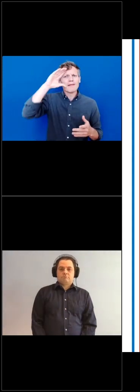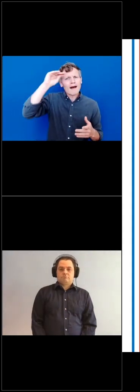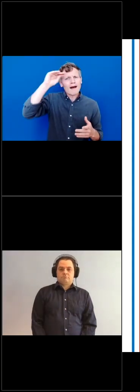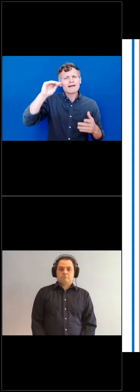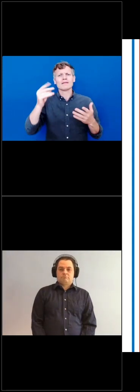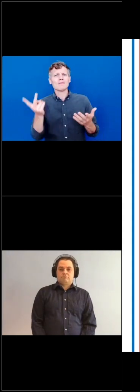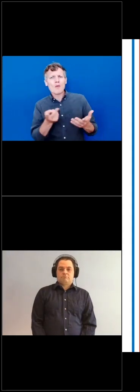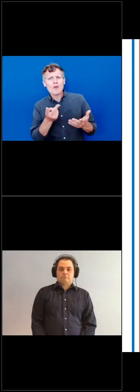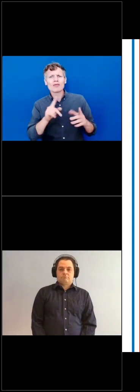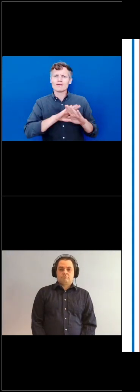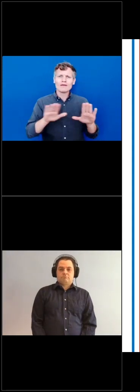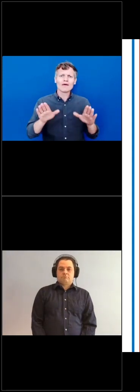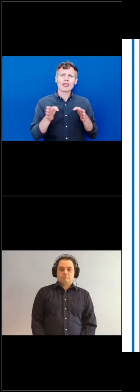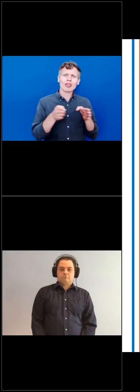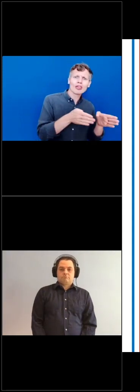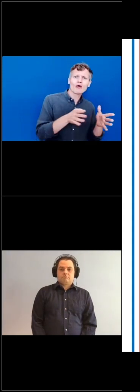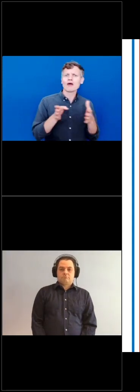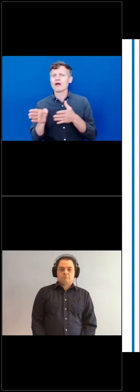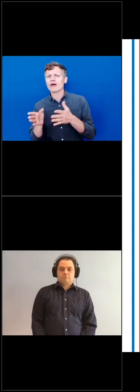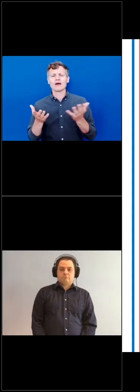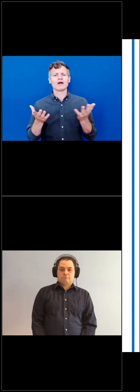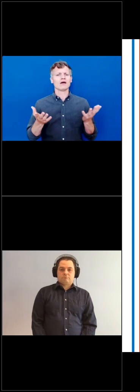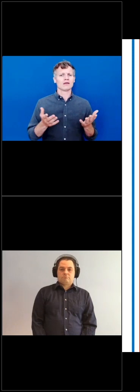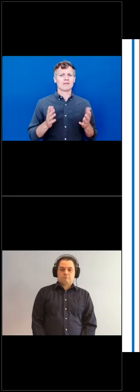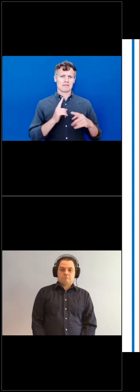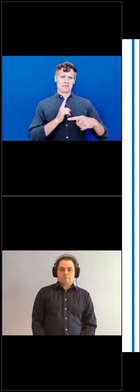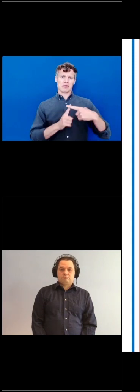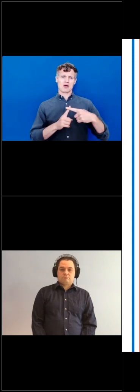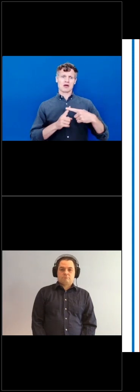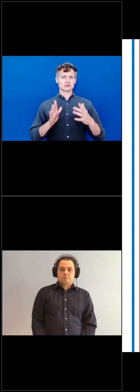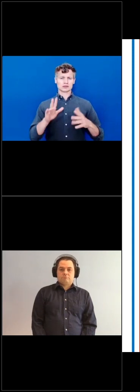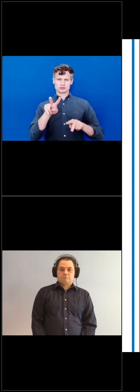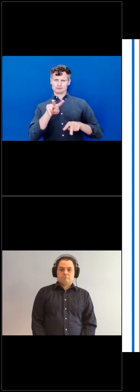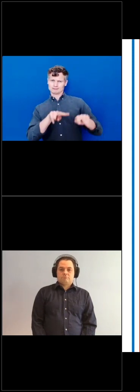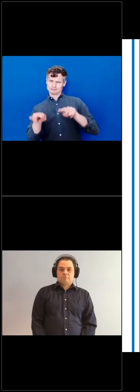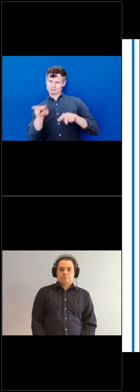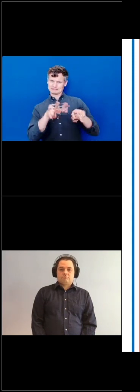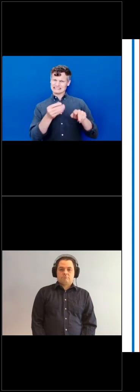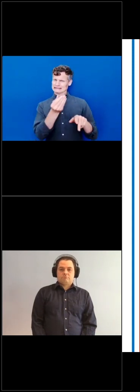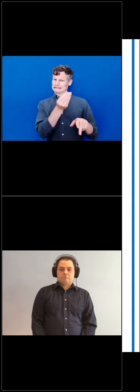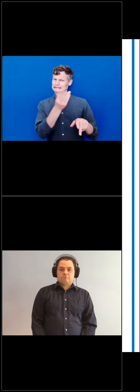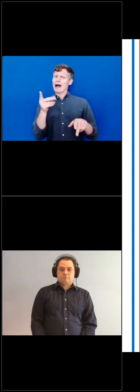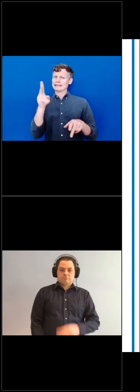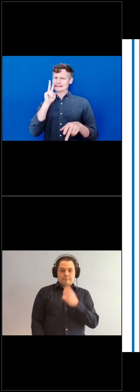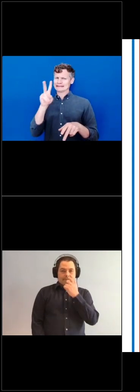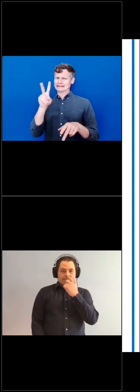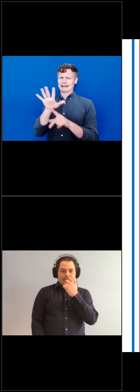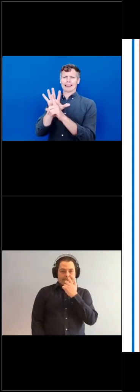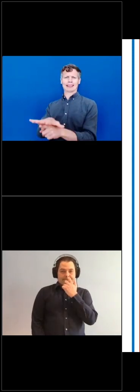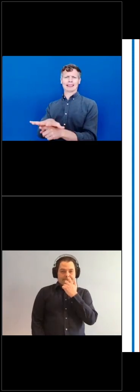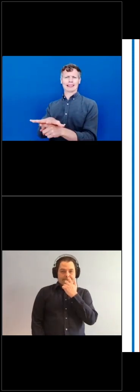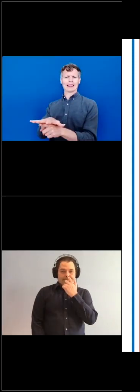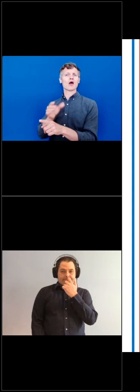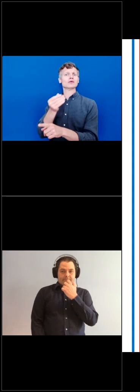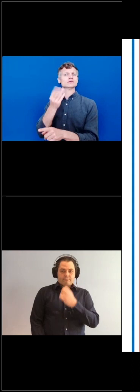monitoring discriminatory practices and protection risks, such as, for example, discriminatory attitudes and health